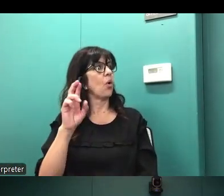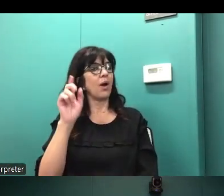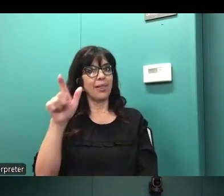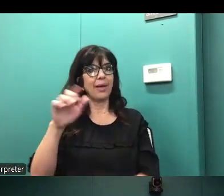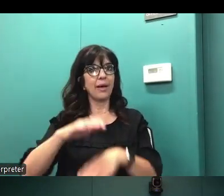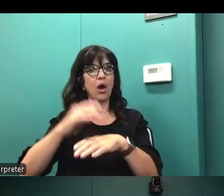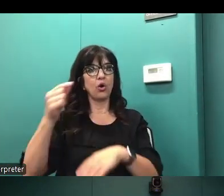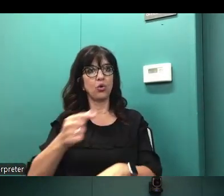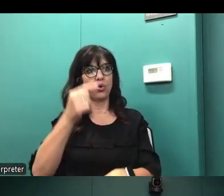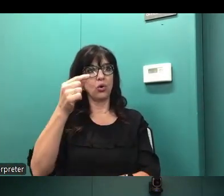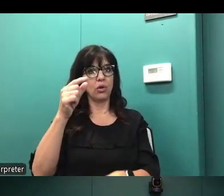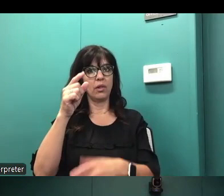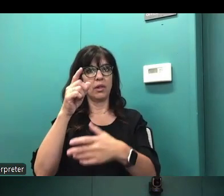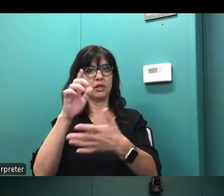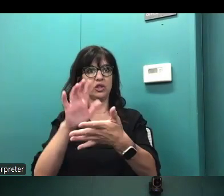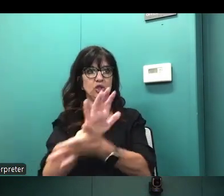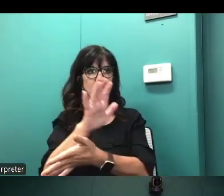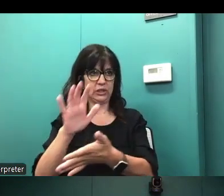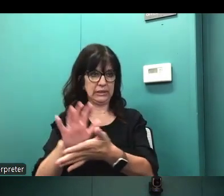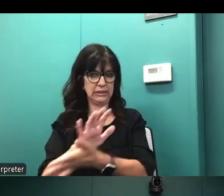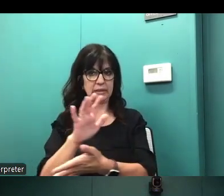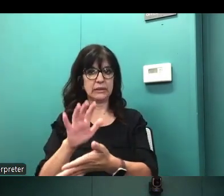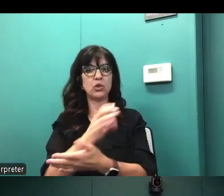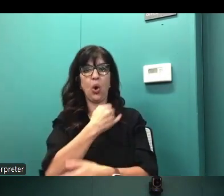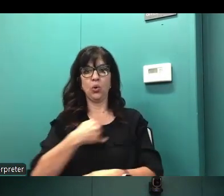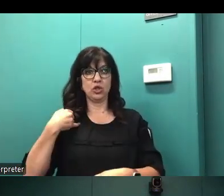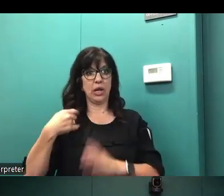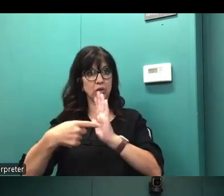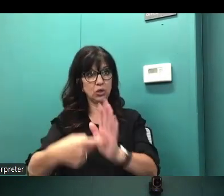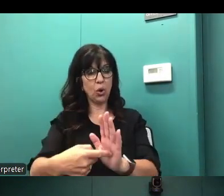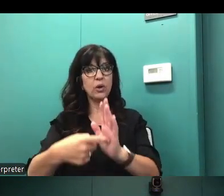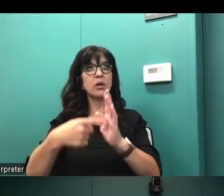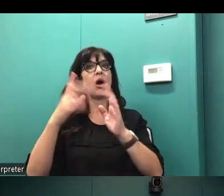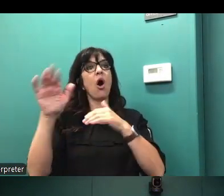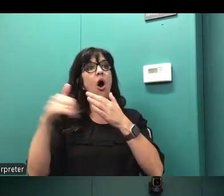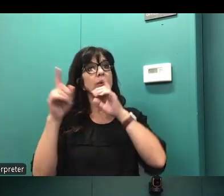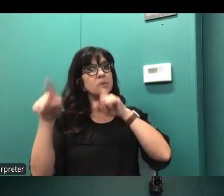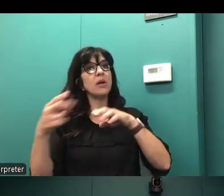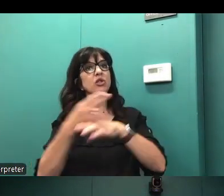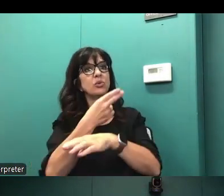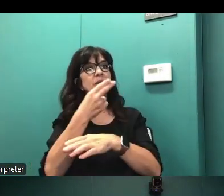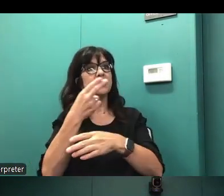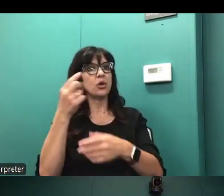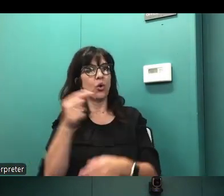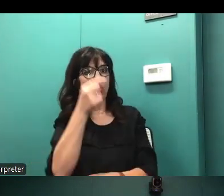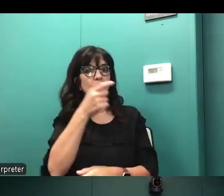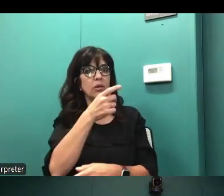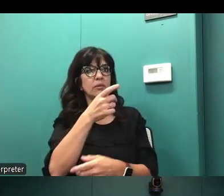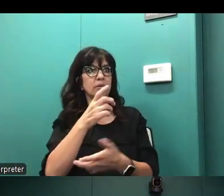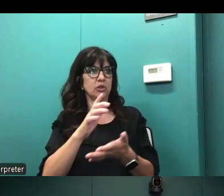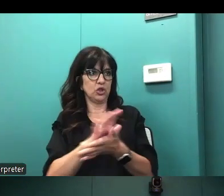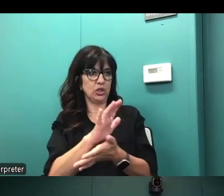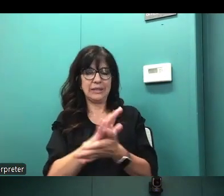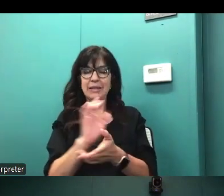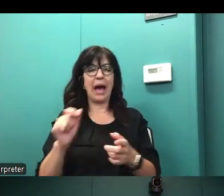Google Sheets. So what Jenny was showing you, like all of her responses, she uses Google Sheets because then she's got a paper form right in front of her.